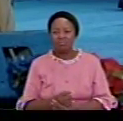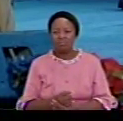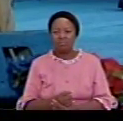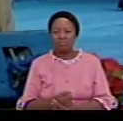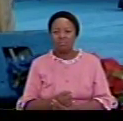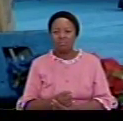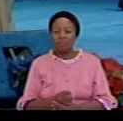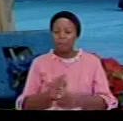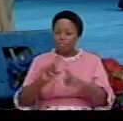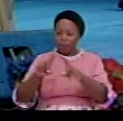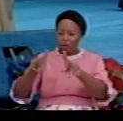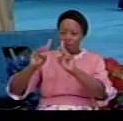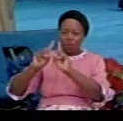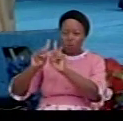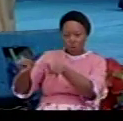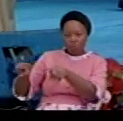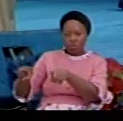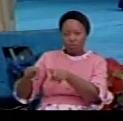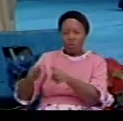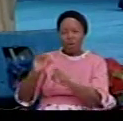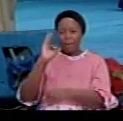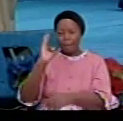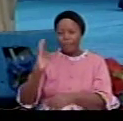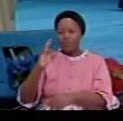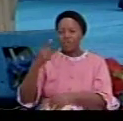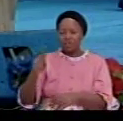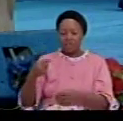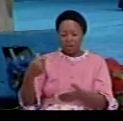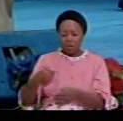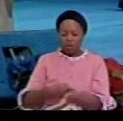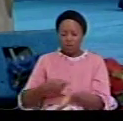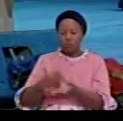Go preach the gospel to every creature.